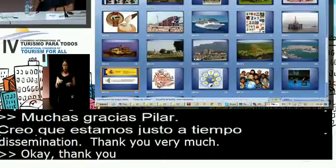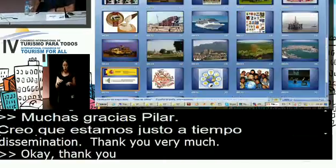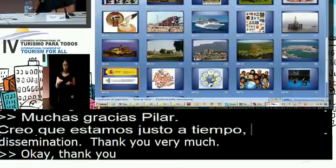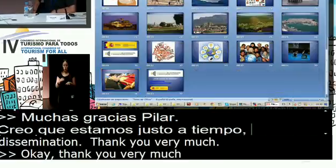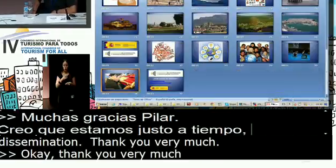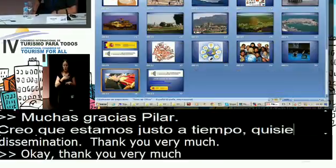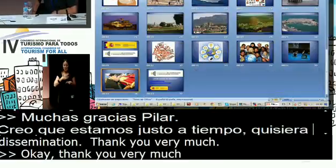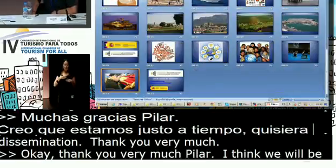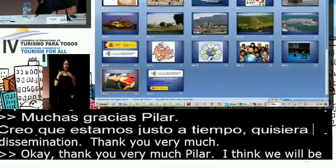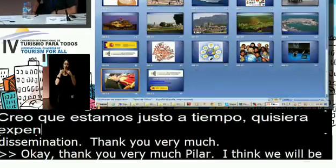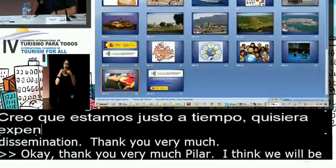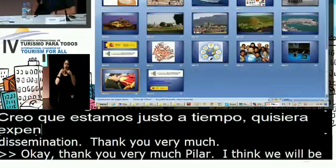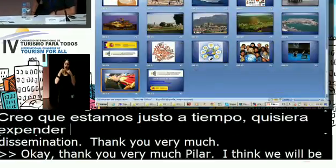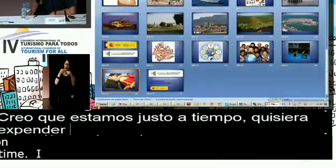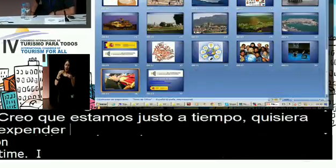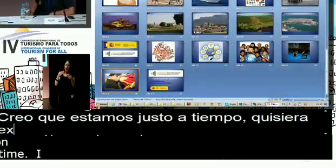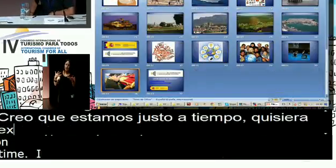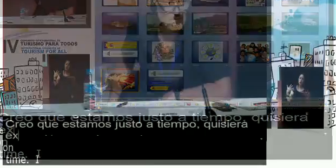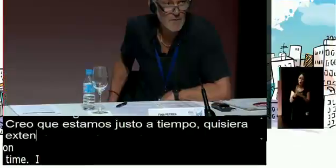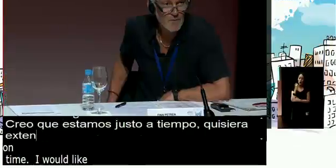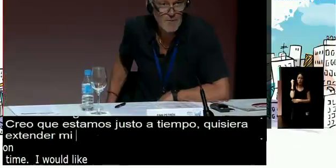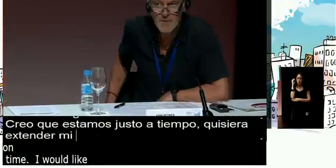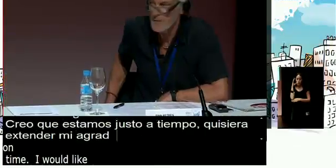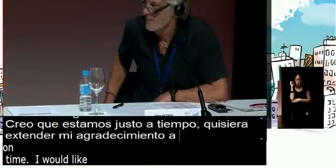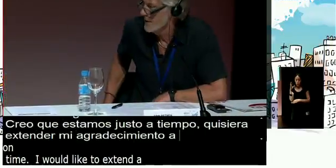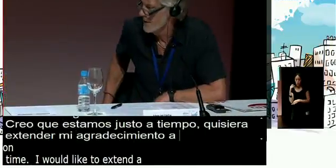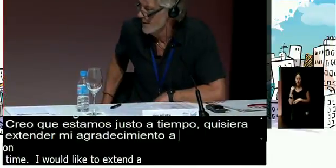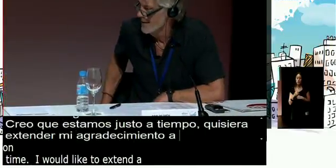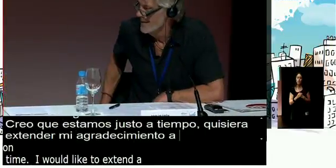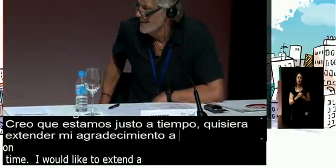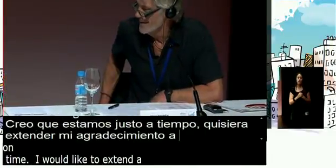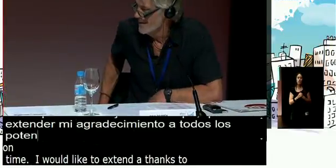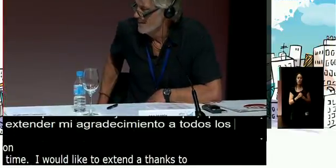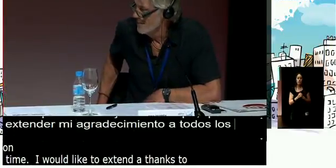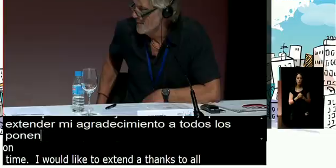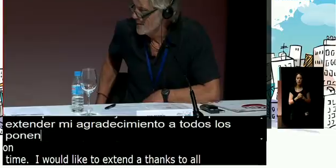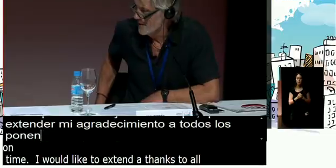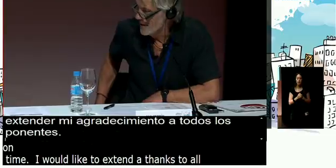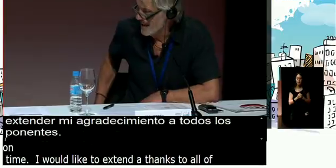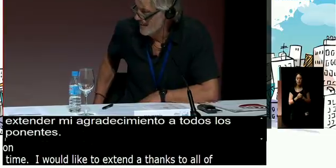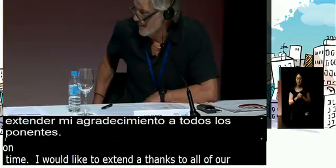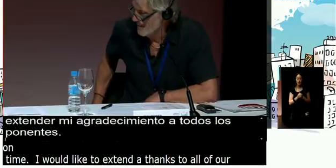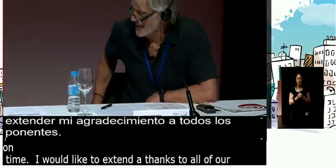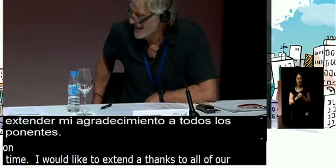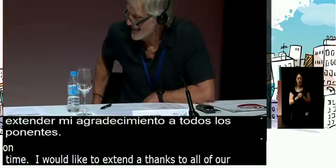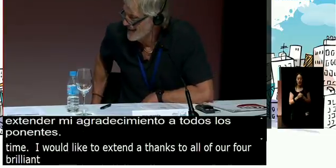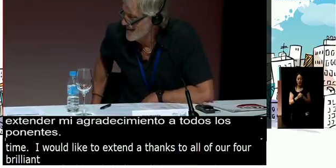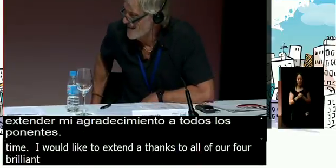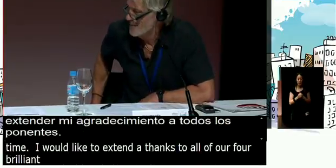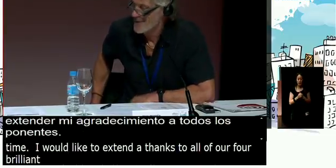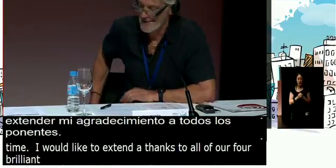brilliant speakers. I will say again, excuse me for not being part of the game from the